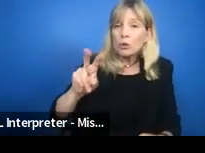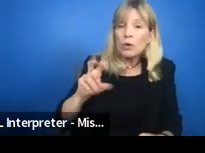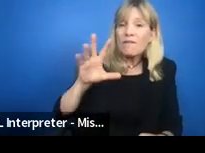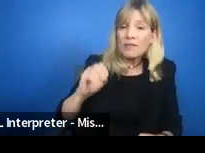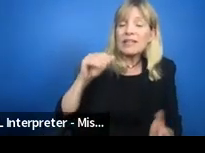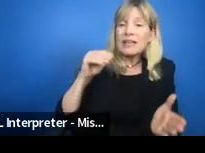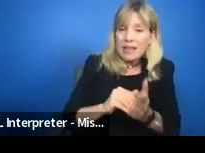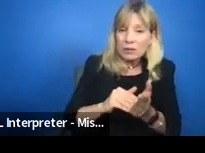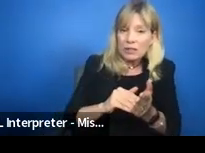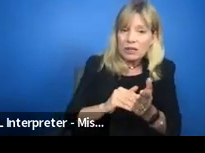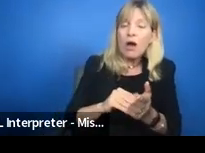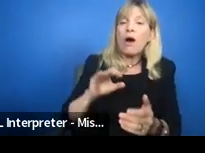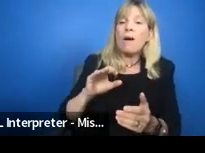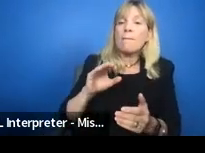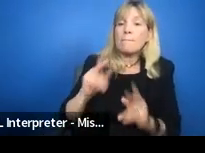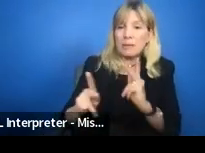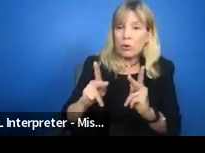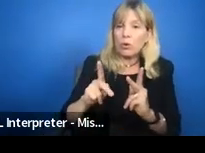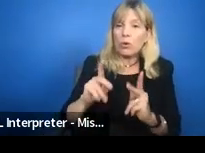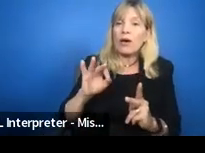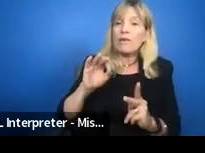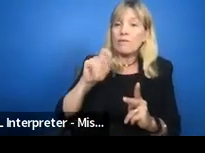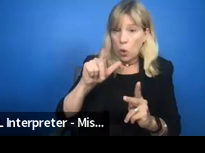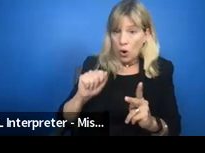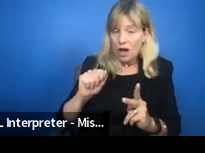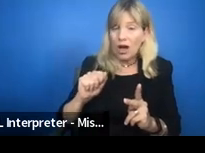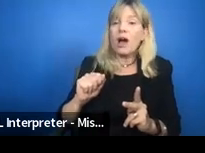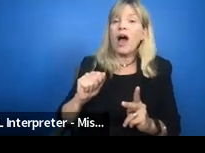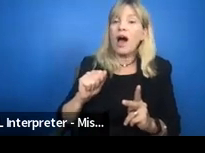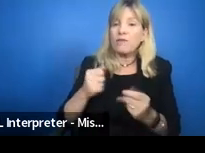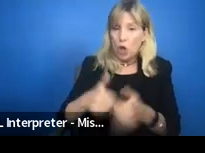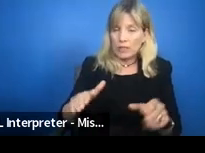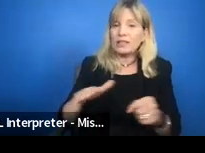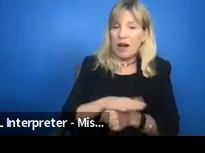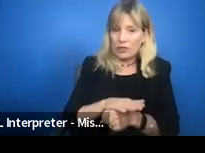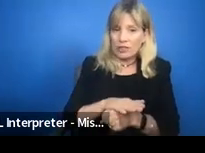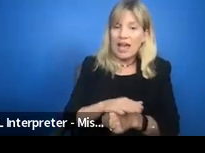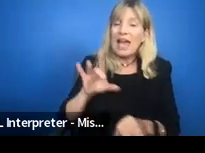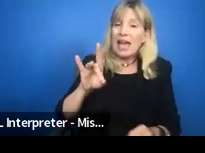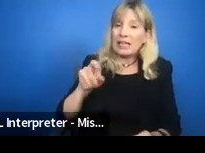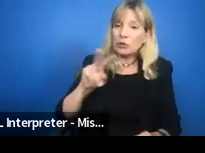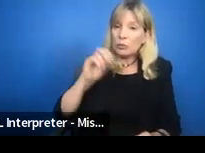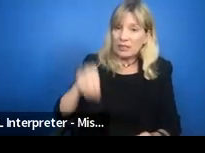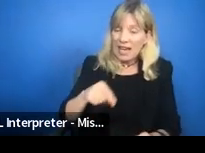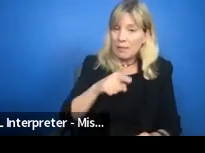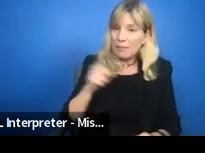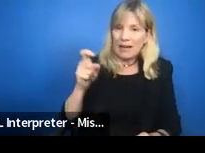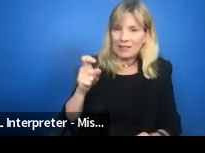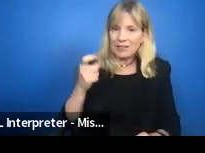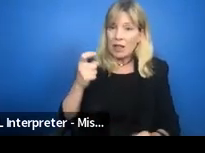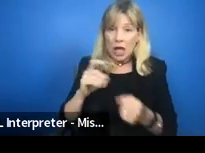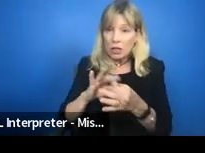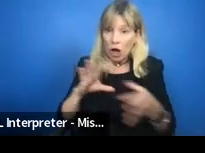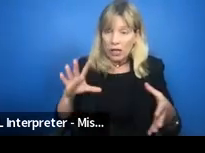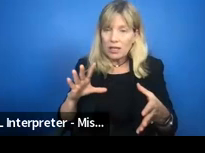250,000 Floridians have lost their Medicaid coverage during unwinding, and 82% of those have been because of procedural reasons,